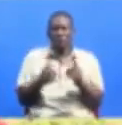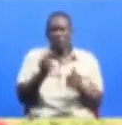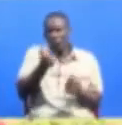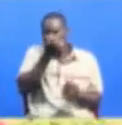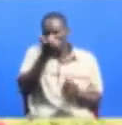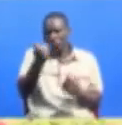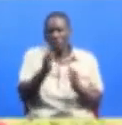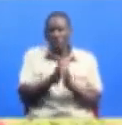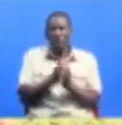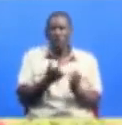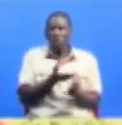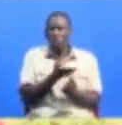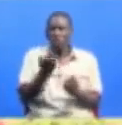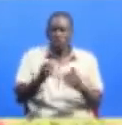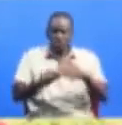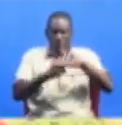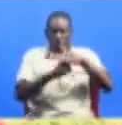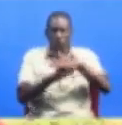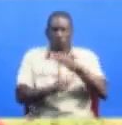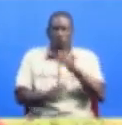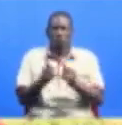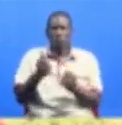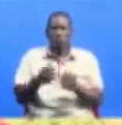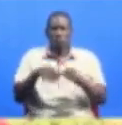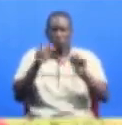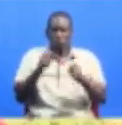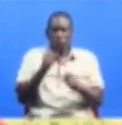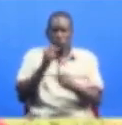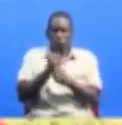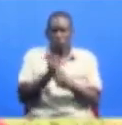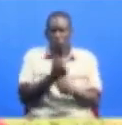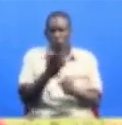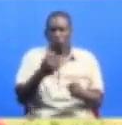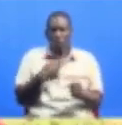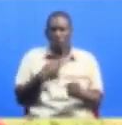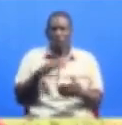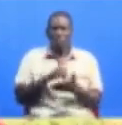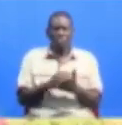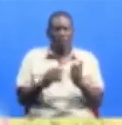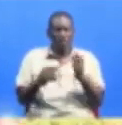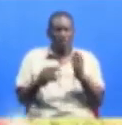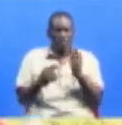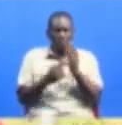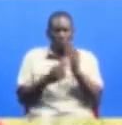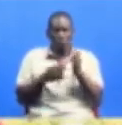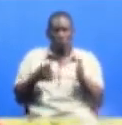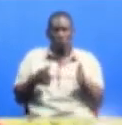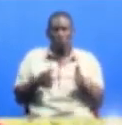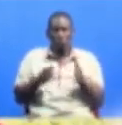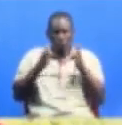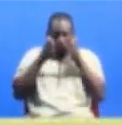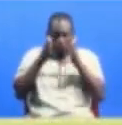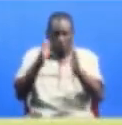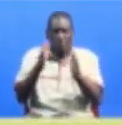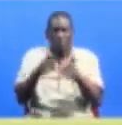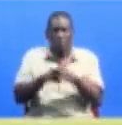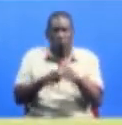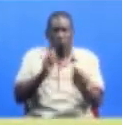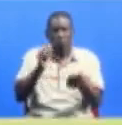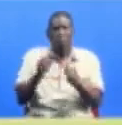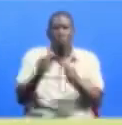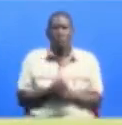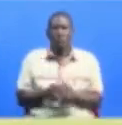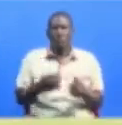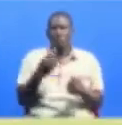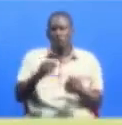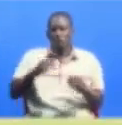neglected, and those are the foundations that will be able to make you have that tactical and that technical focus as you play. For every